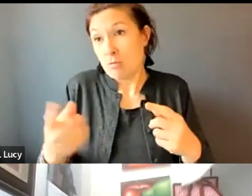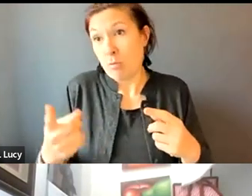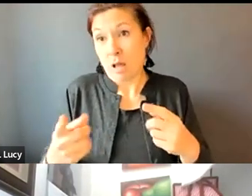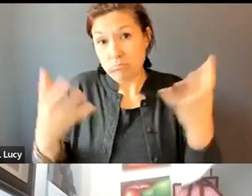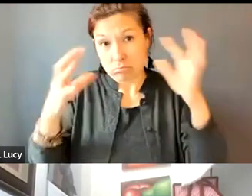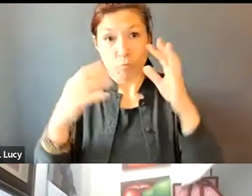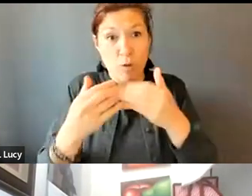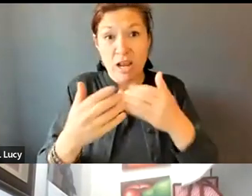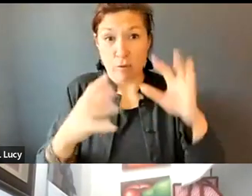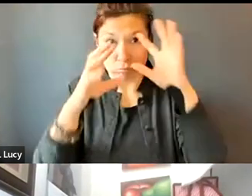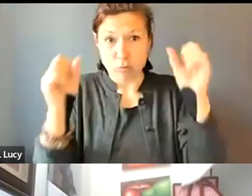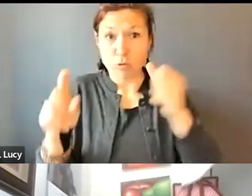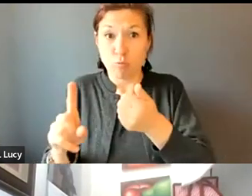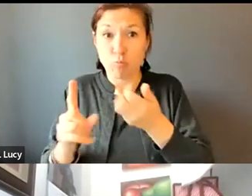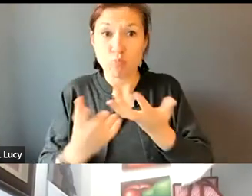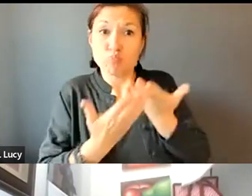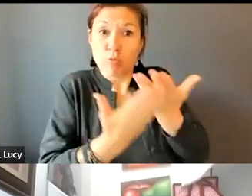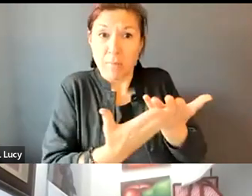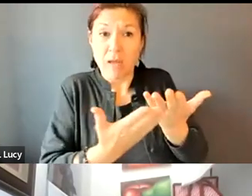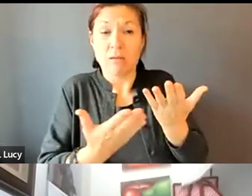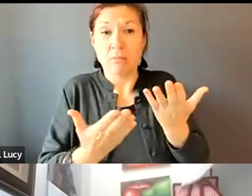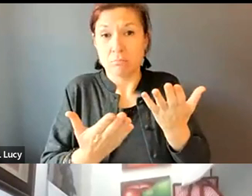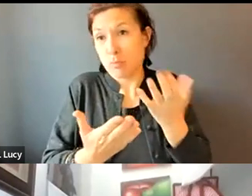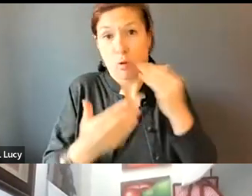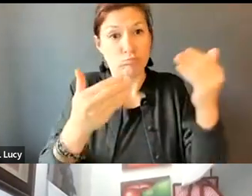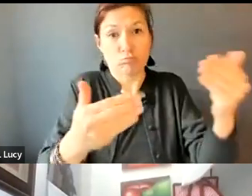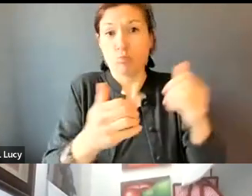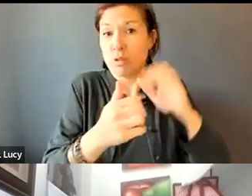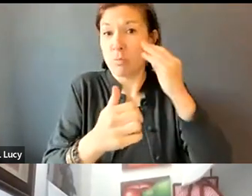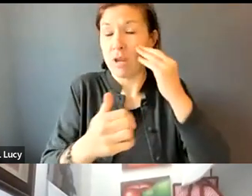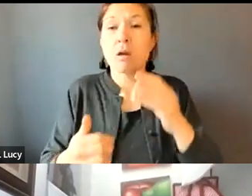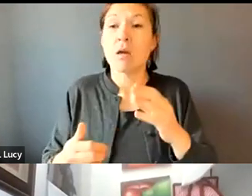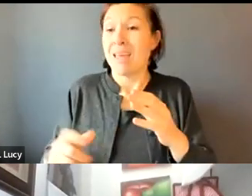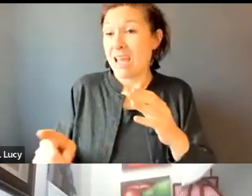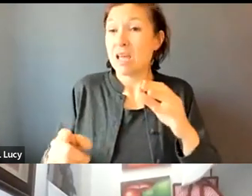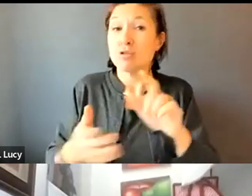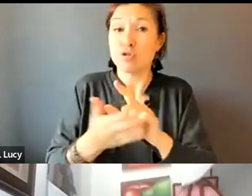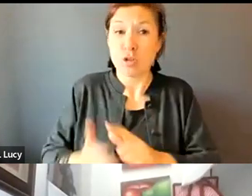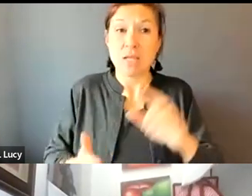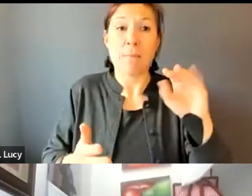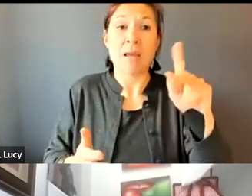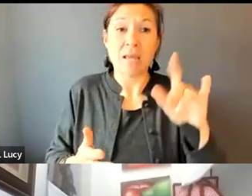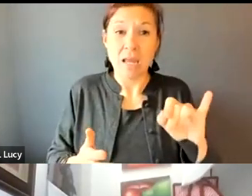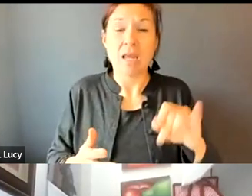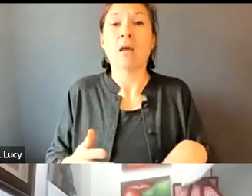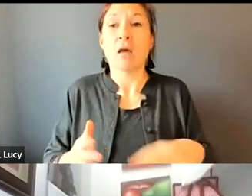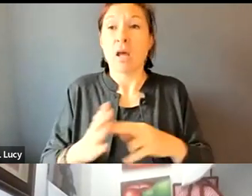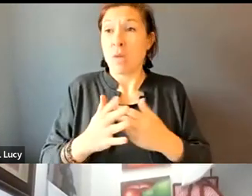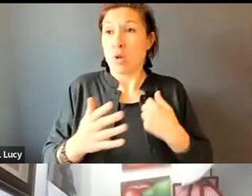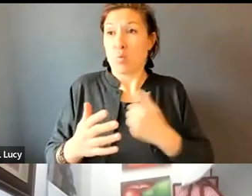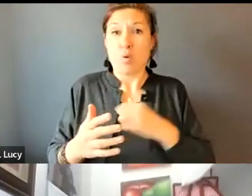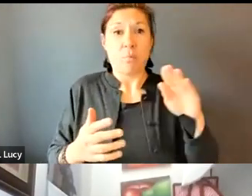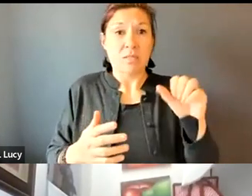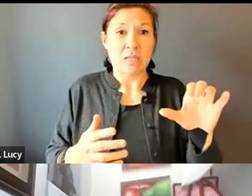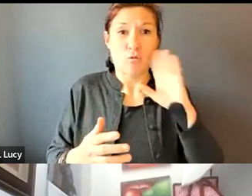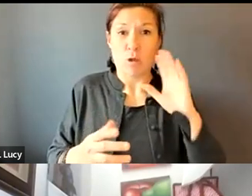forward if we vote no from what I'm hearing from Miss Mackey we would working with the district would have to figure out a new budget